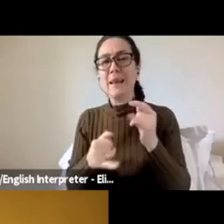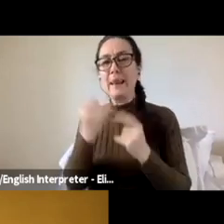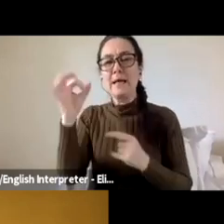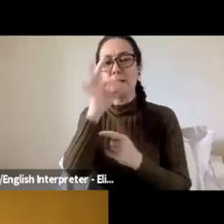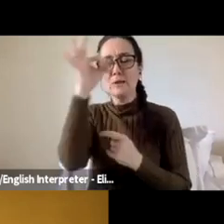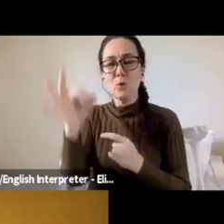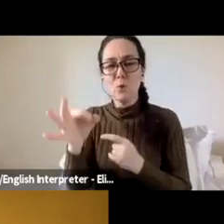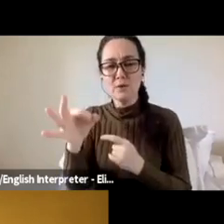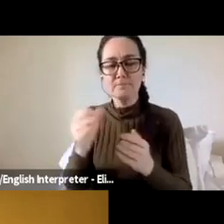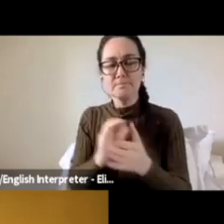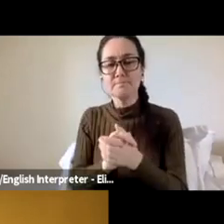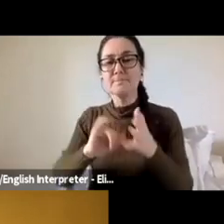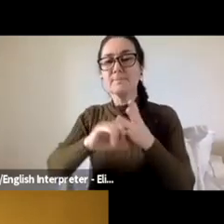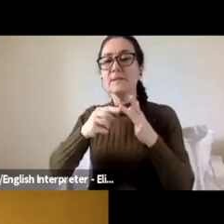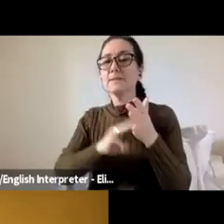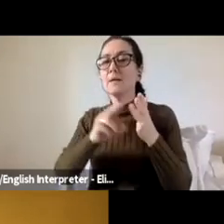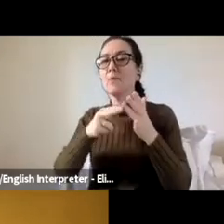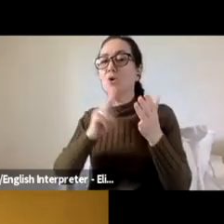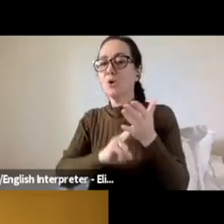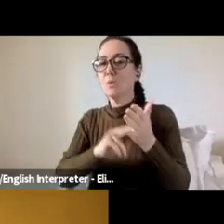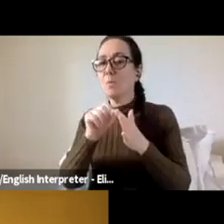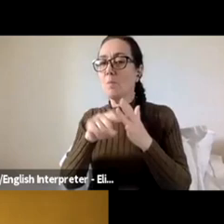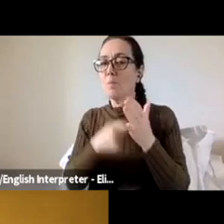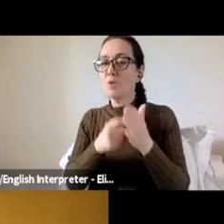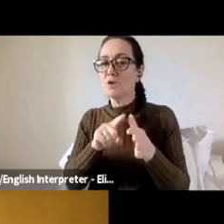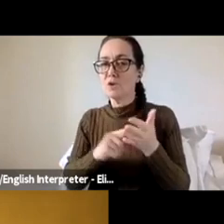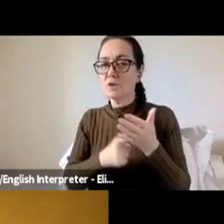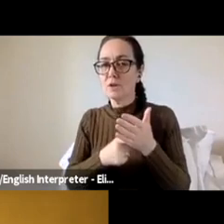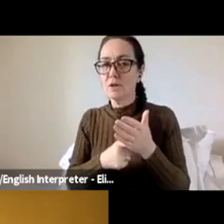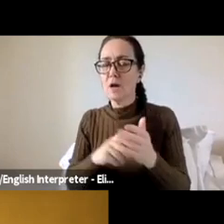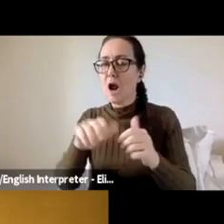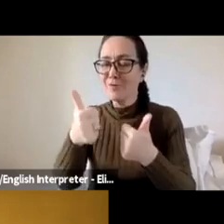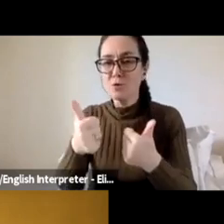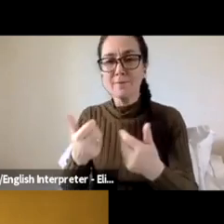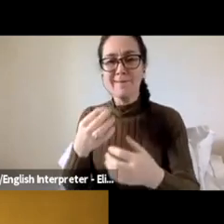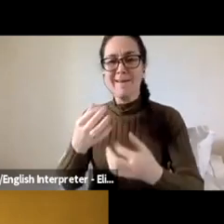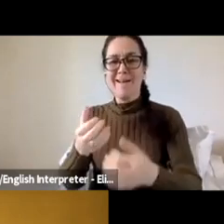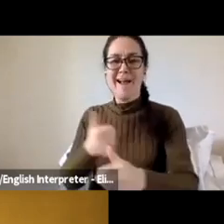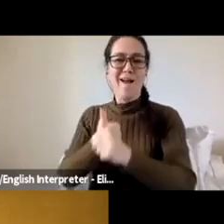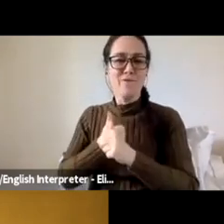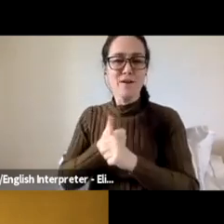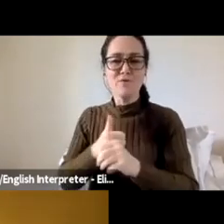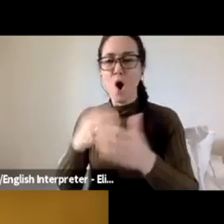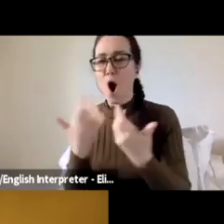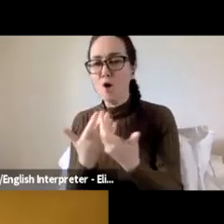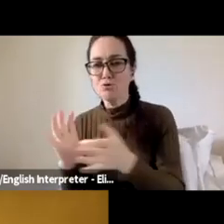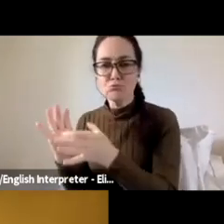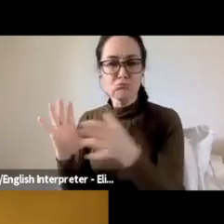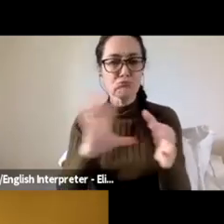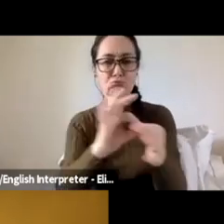Simon Porter. So do the panelists have any tips and tricks for forming good coalitions and collaborations between civil society